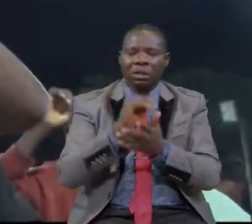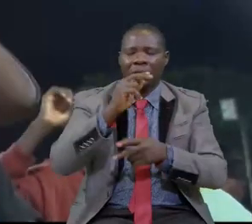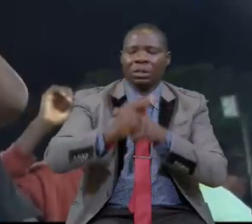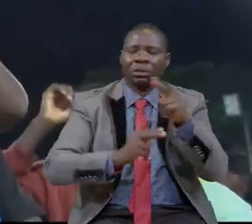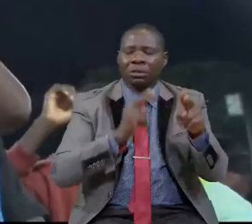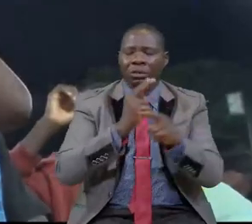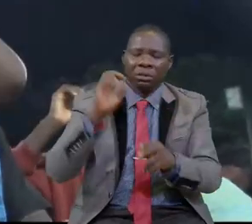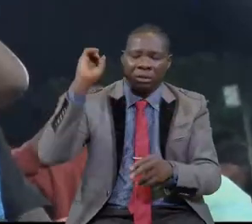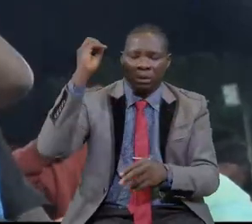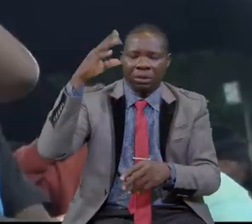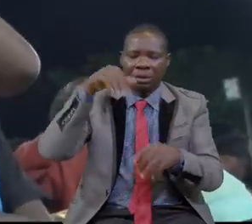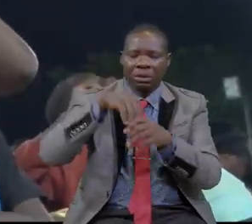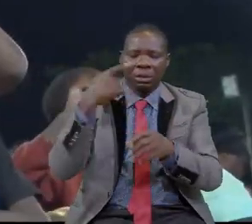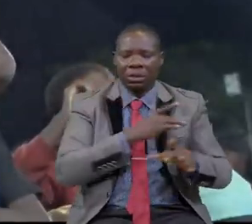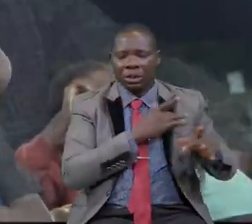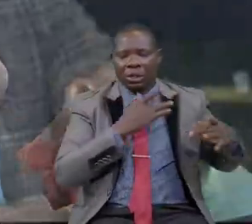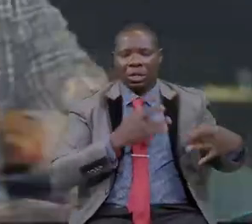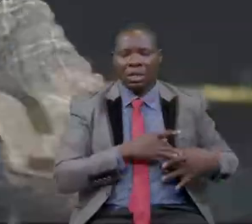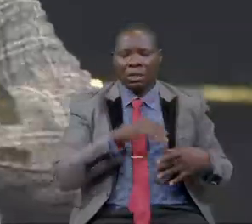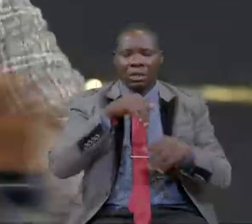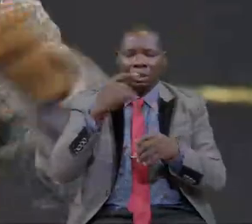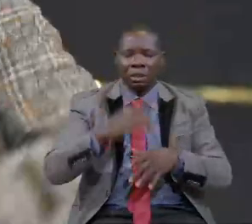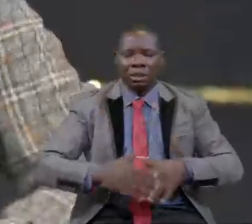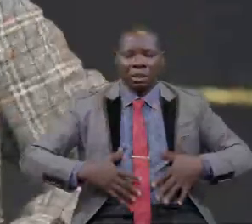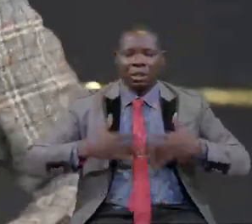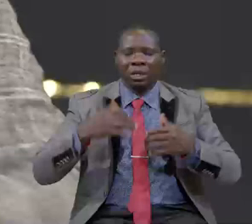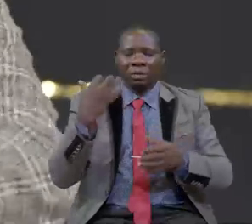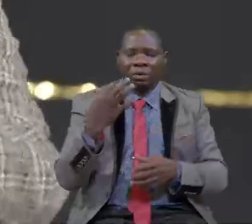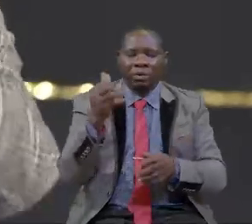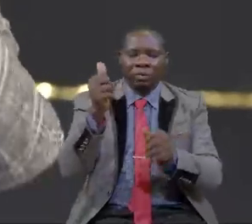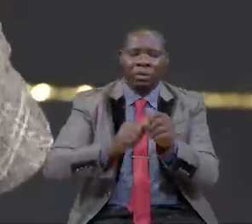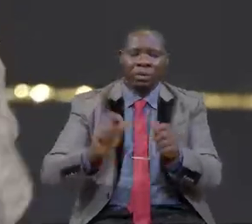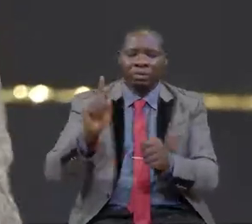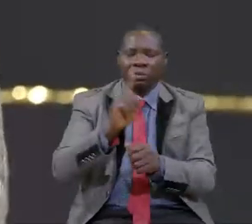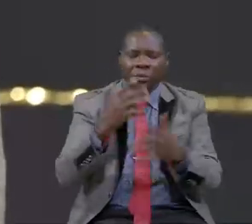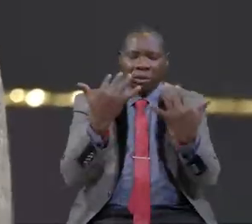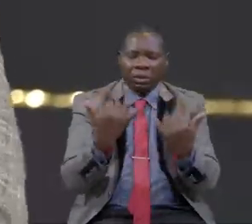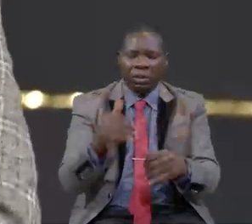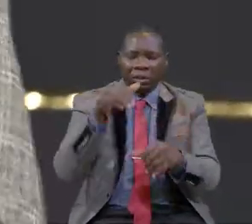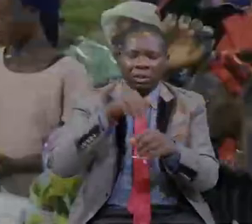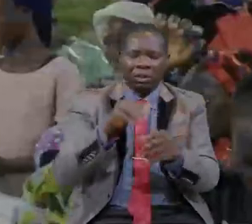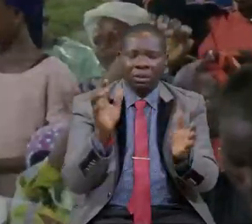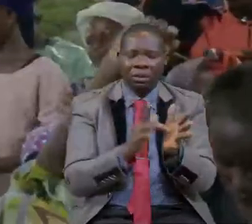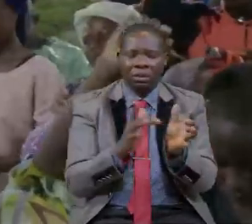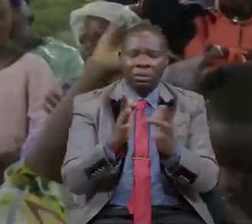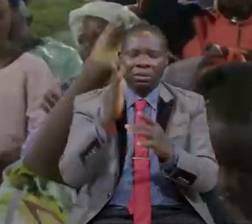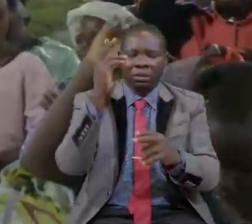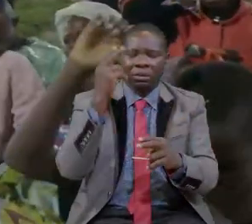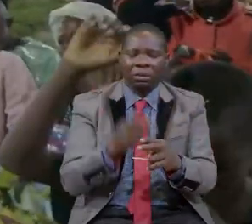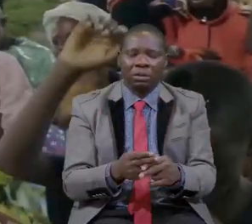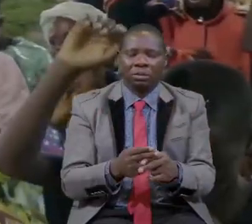the heart, in the life of everyone now, in Jesus' name. Amen.